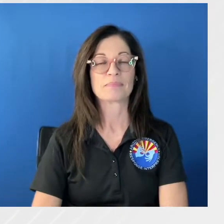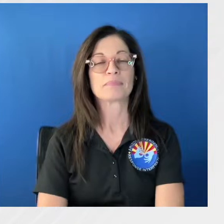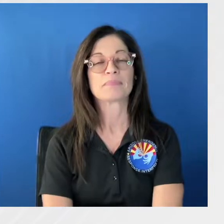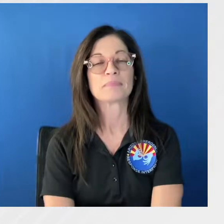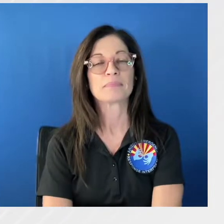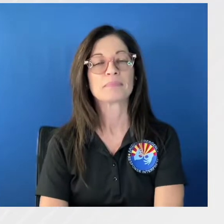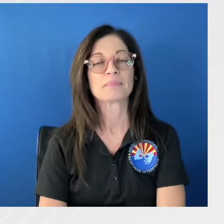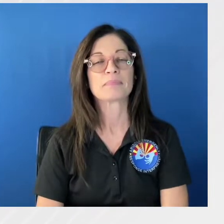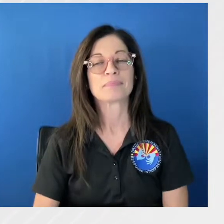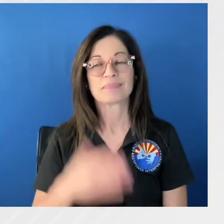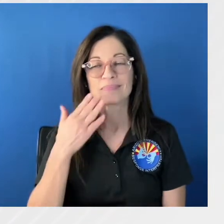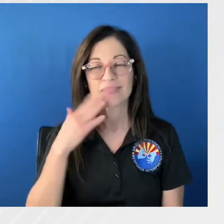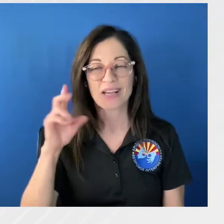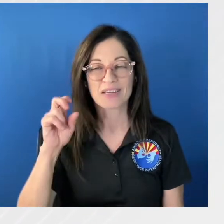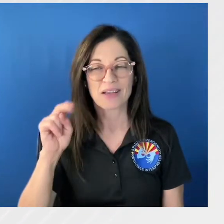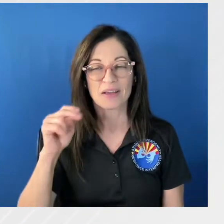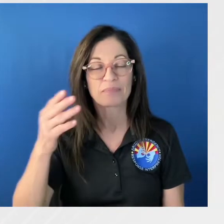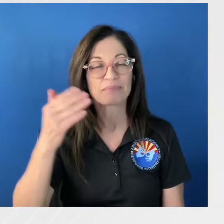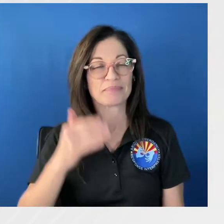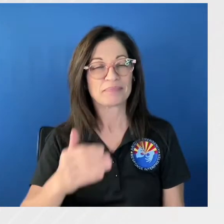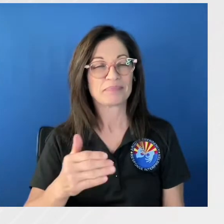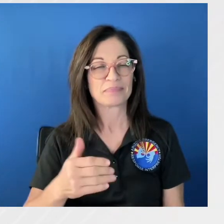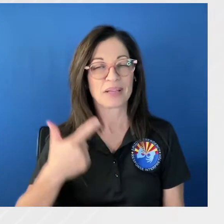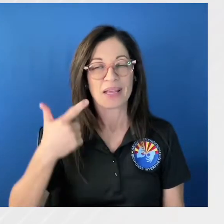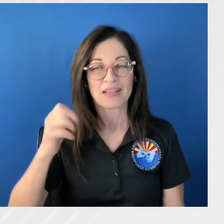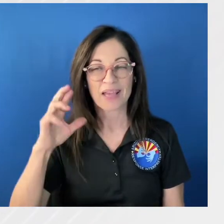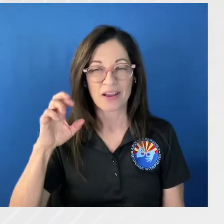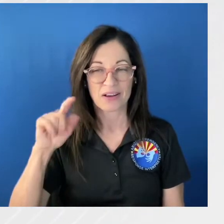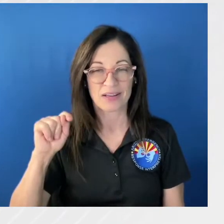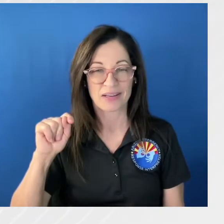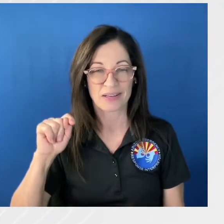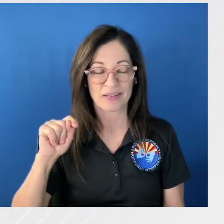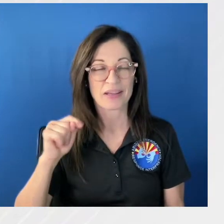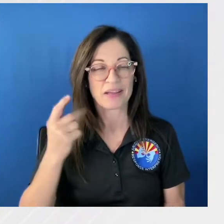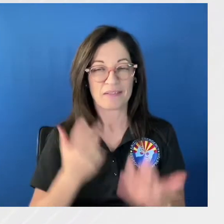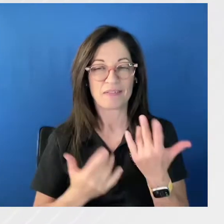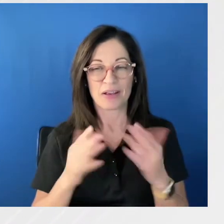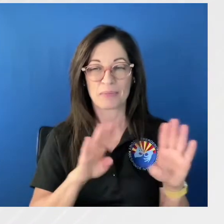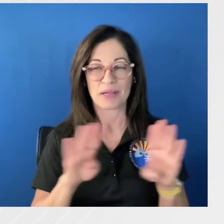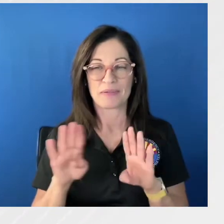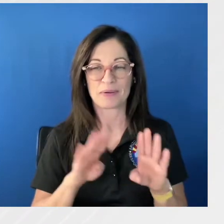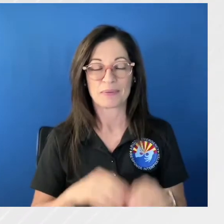Thank you, Don. Appreciate that. Next up, we'll bring back Garrett with fire behavior.